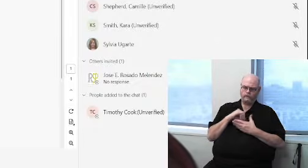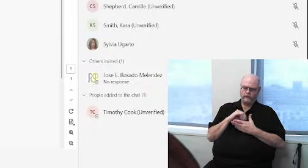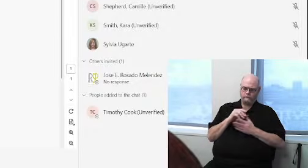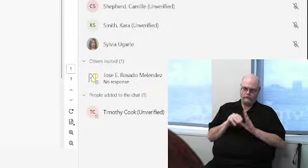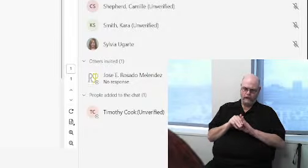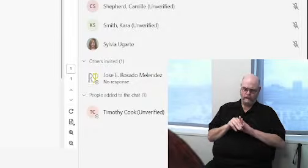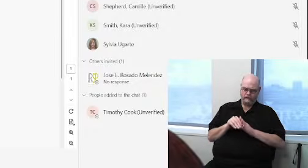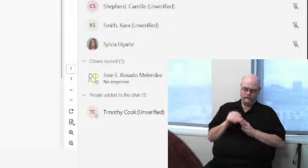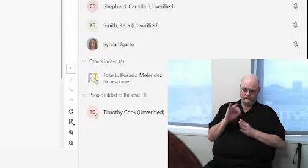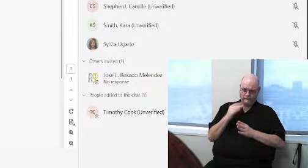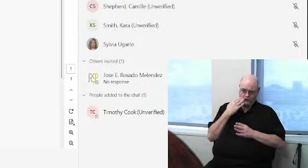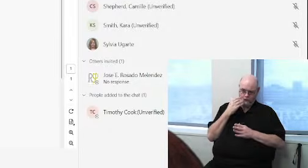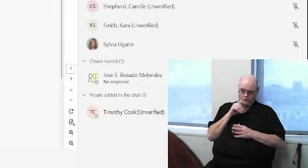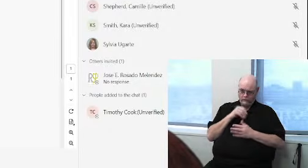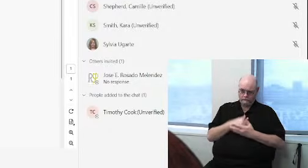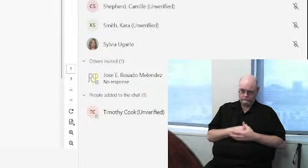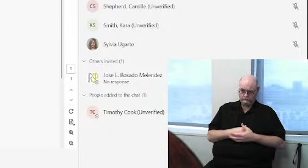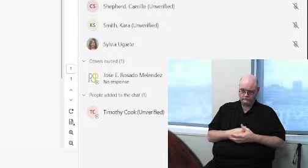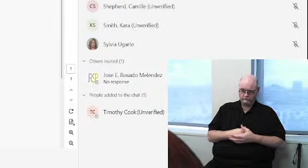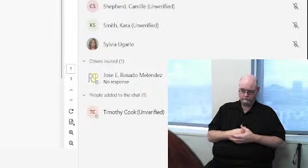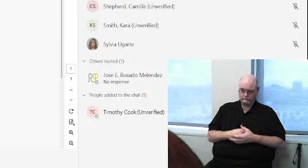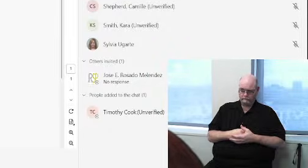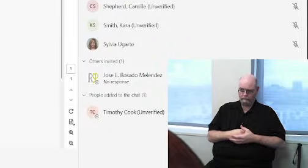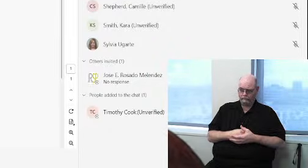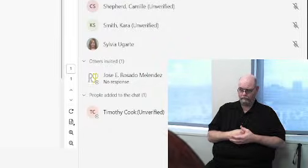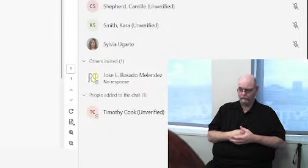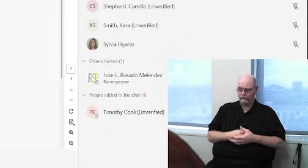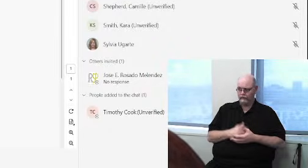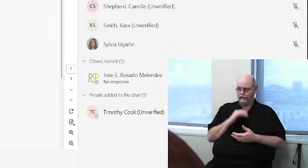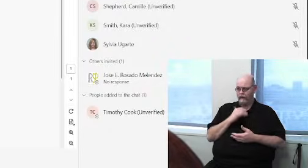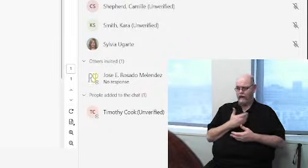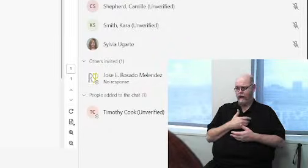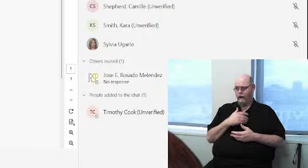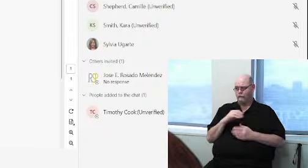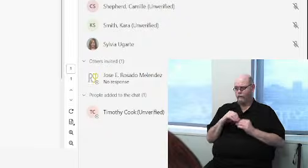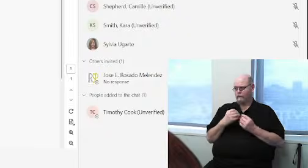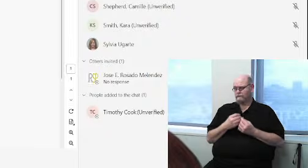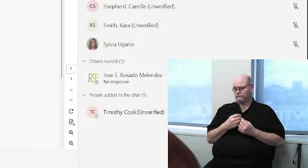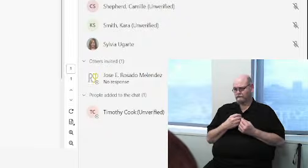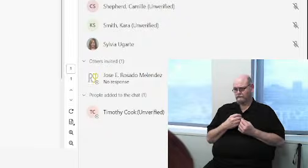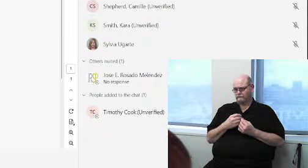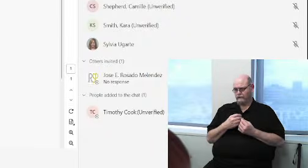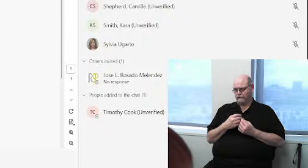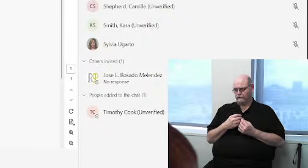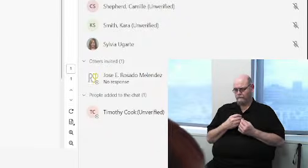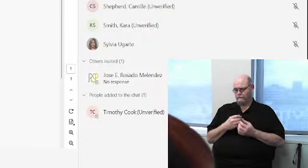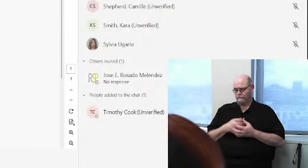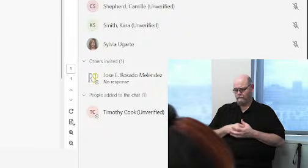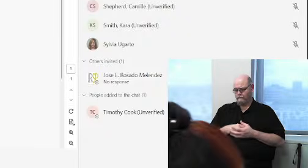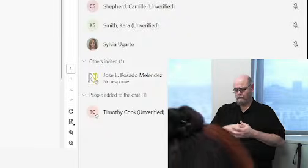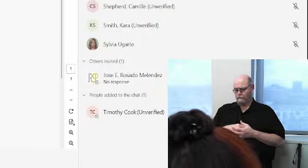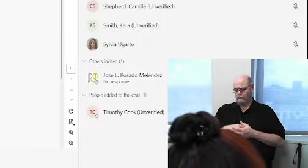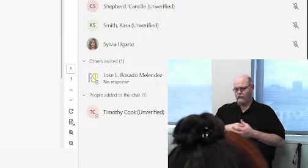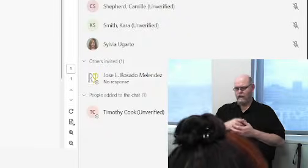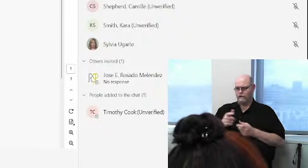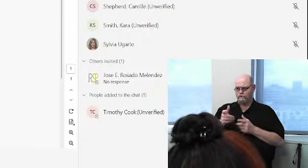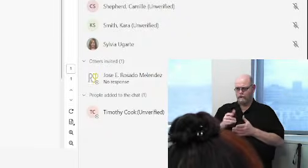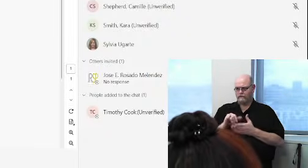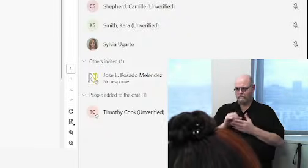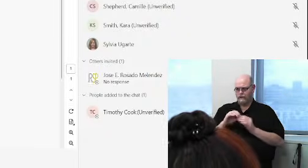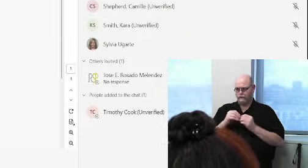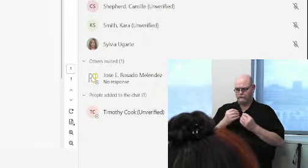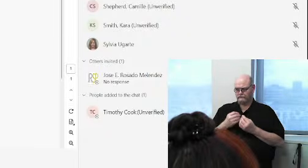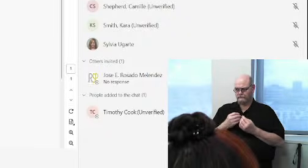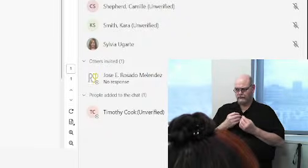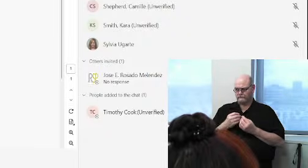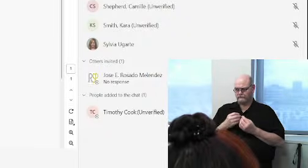sort of the owner of that model, if you know. The owner of the model is that organization. Organizationally, it rolls up to me. The